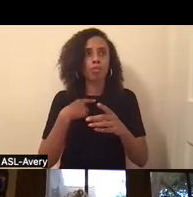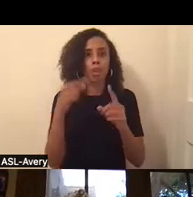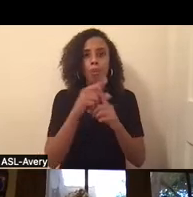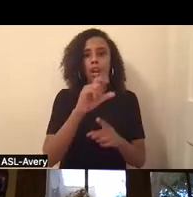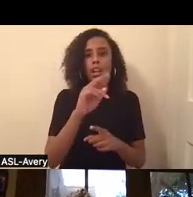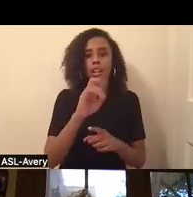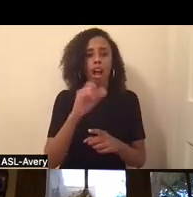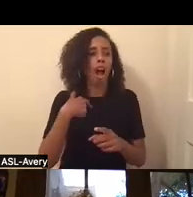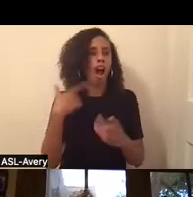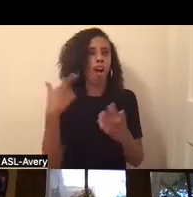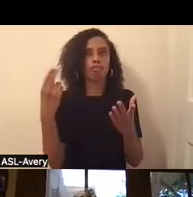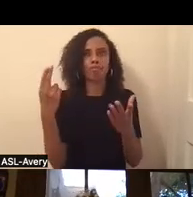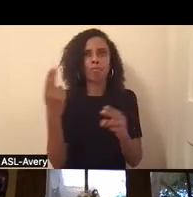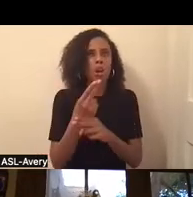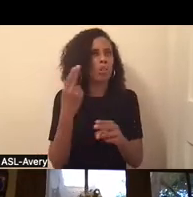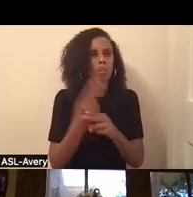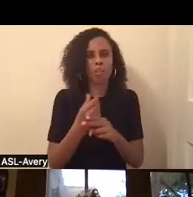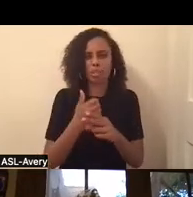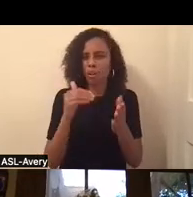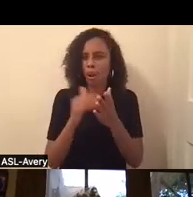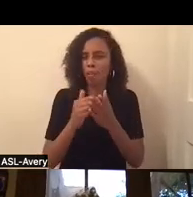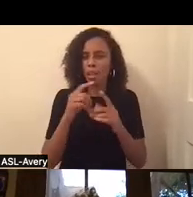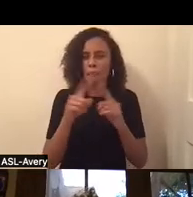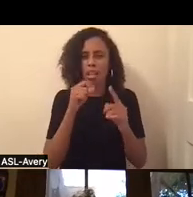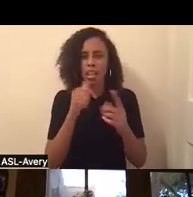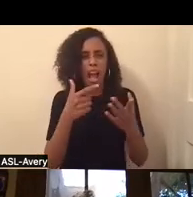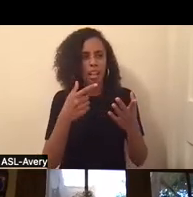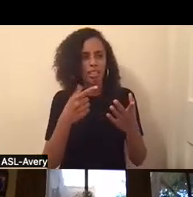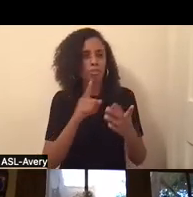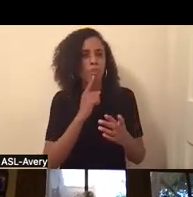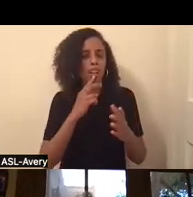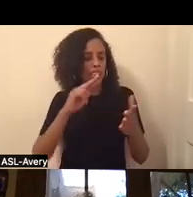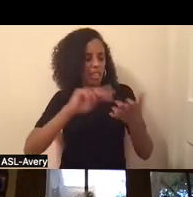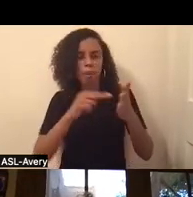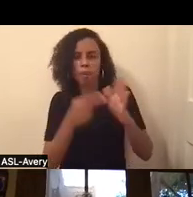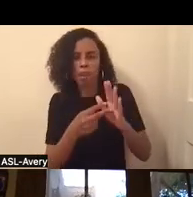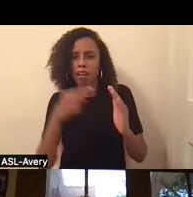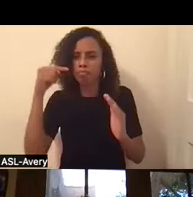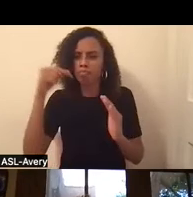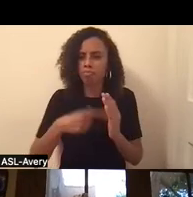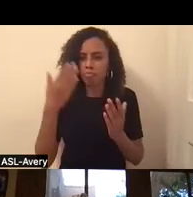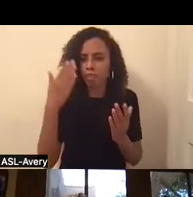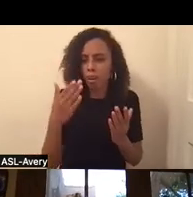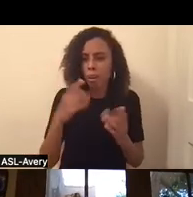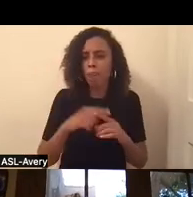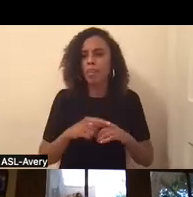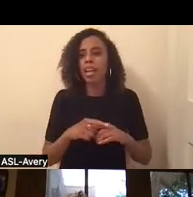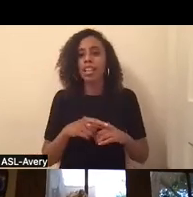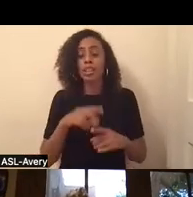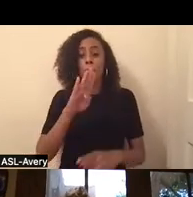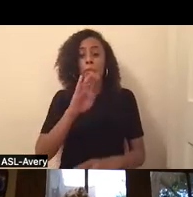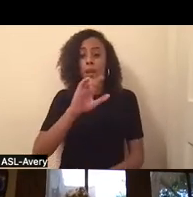without actually defining it. And bell hooks takes great pains to